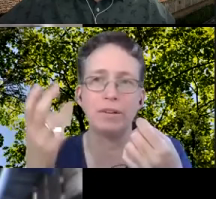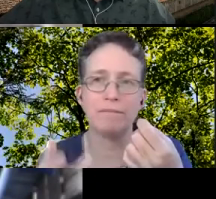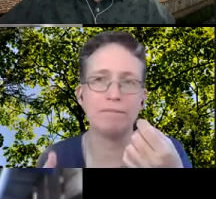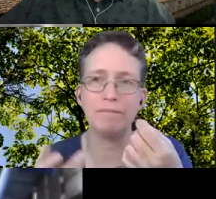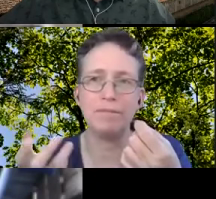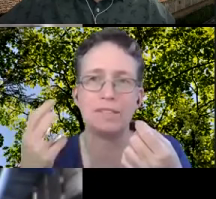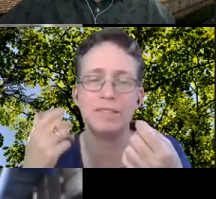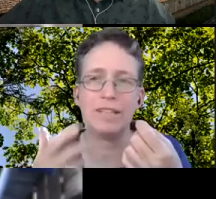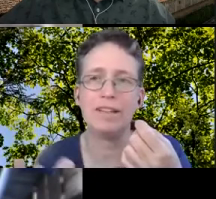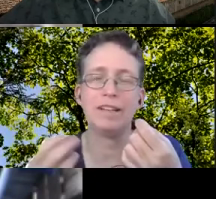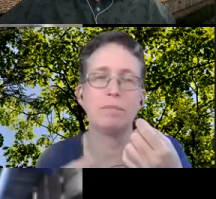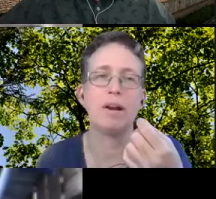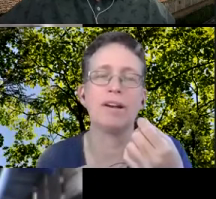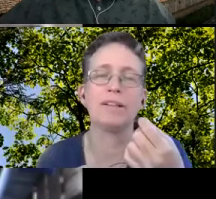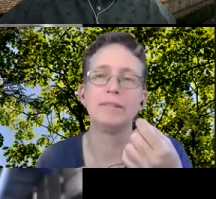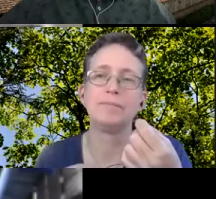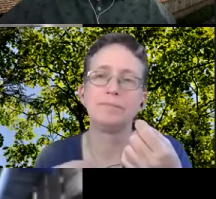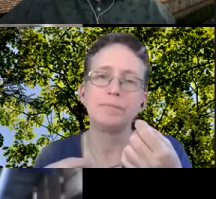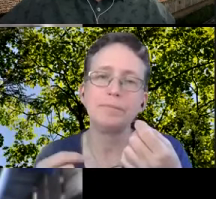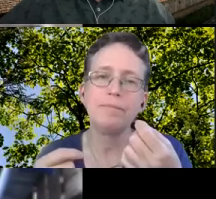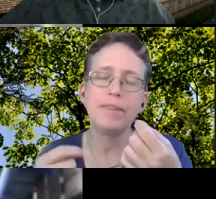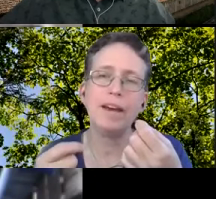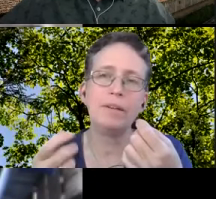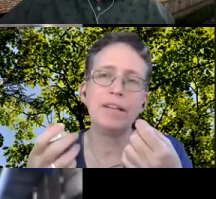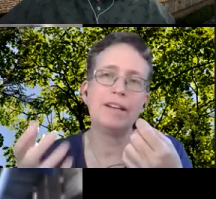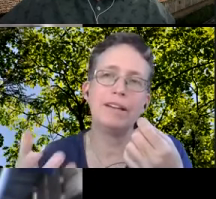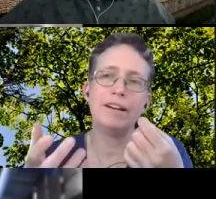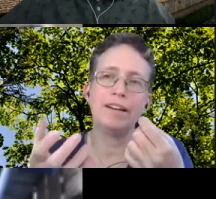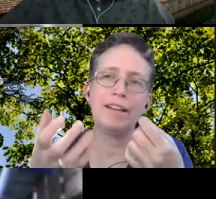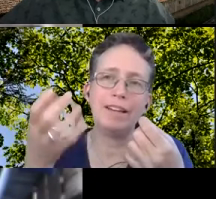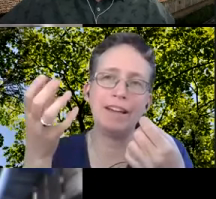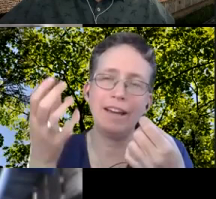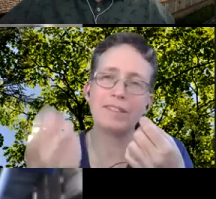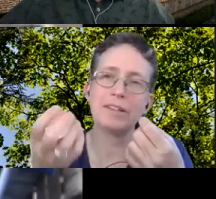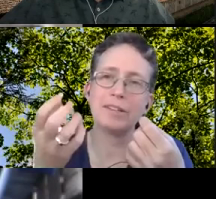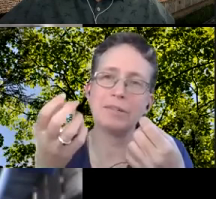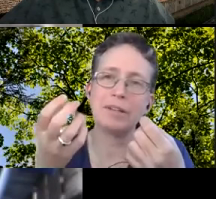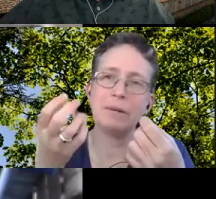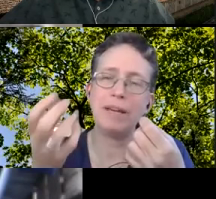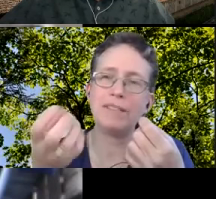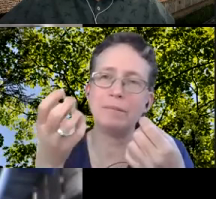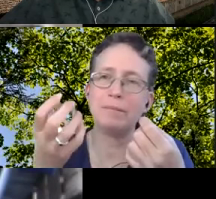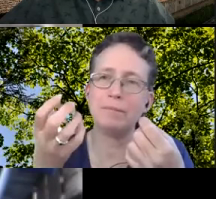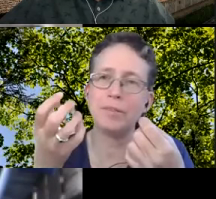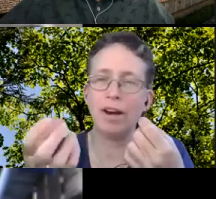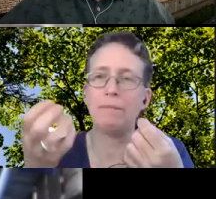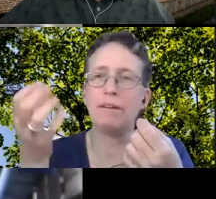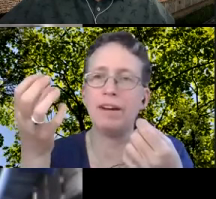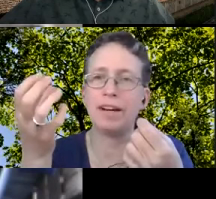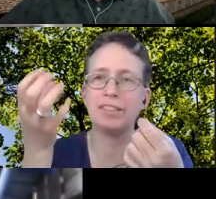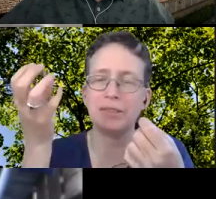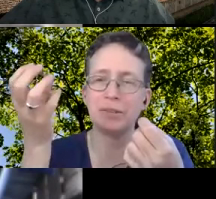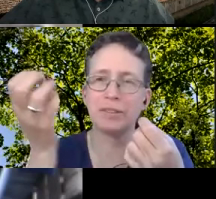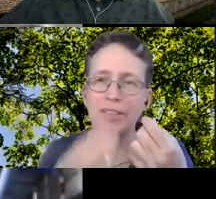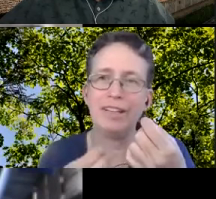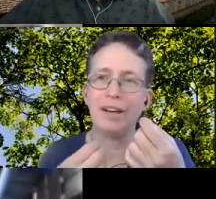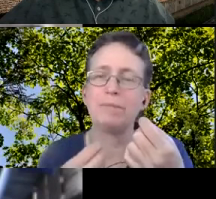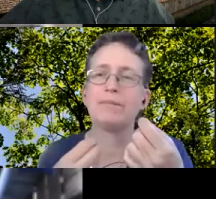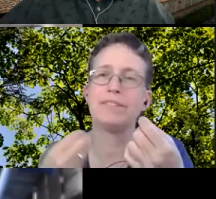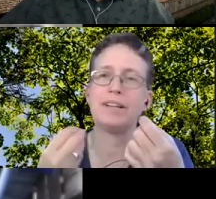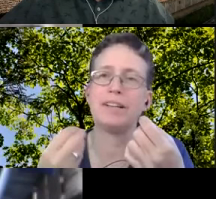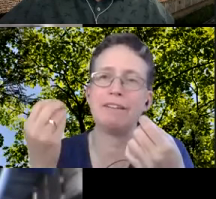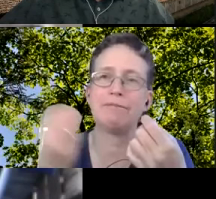when we're just eating in the park. And the ants are doing an amazing job of actually sort of cleaning